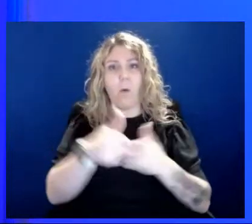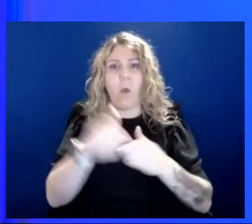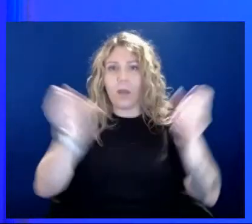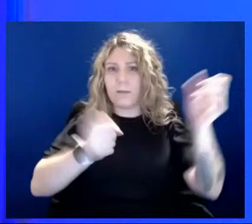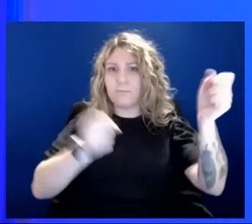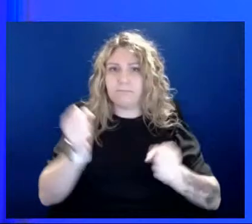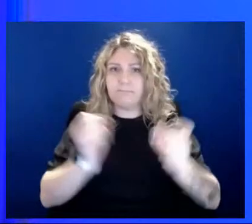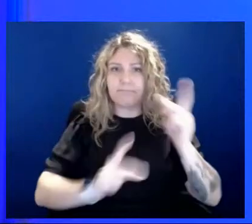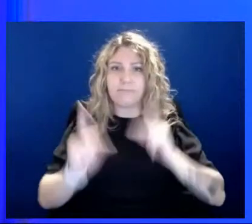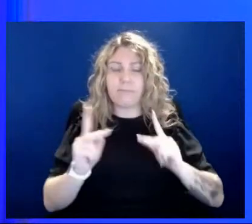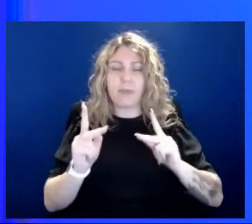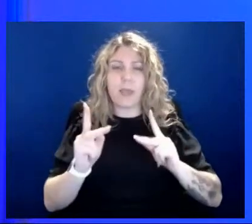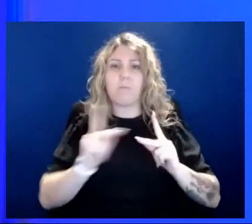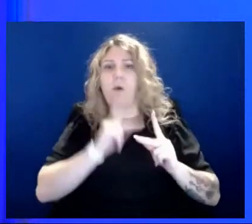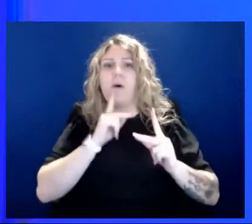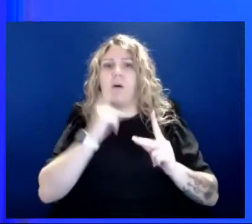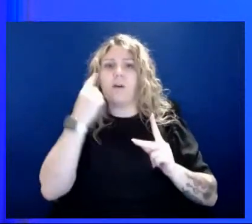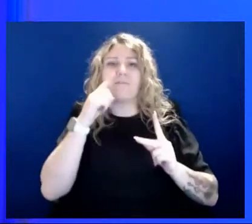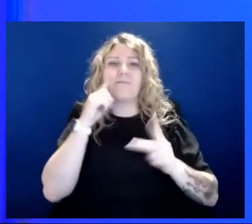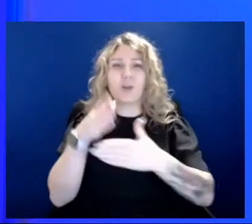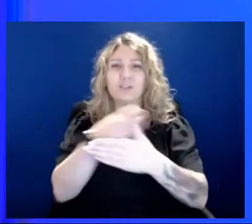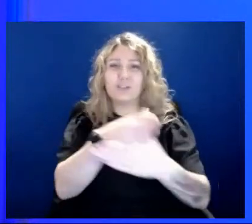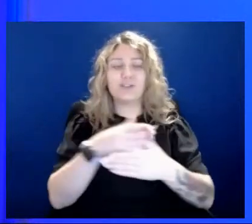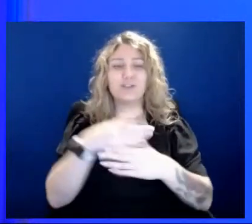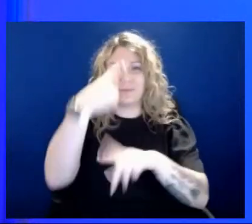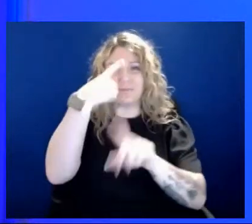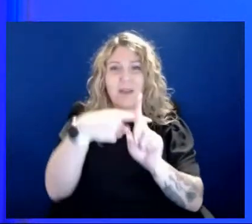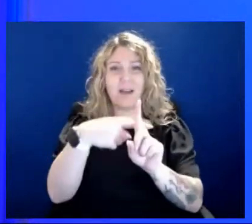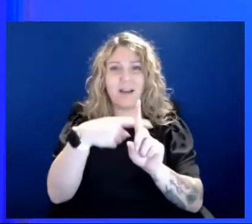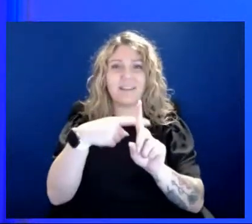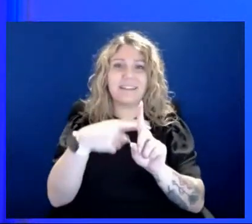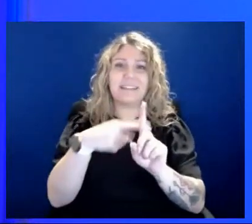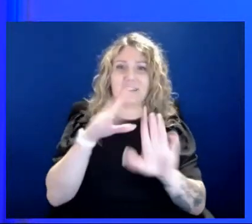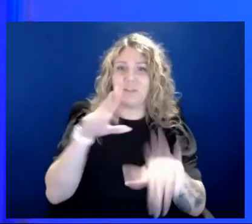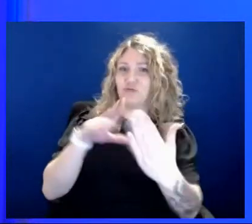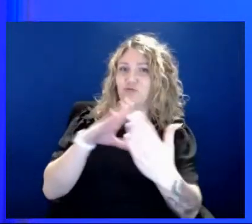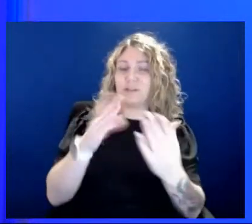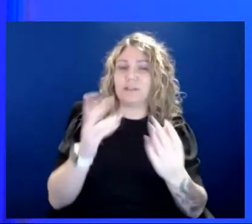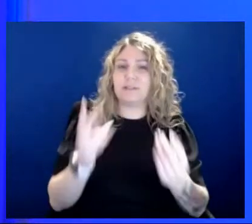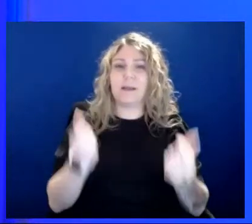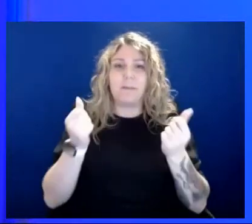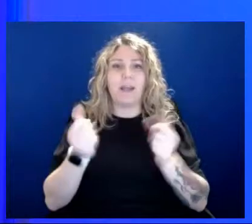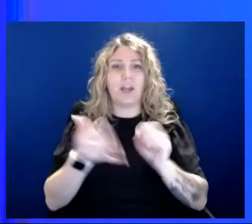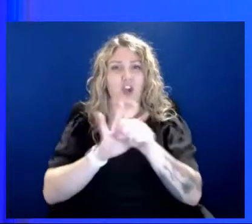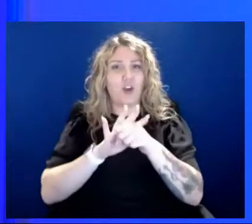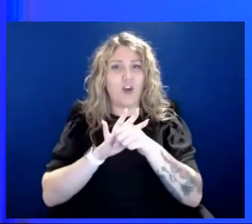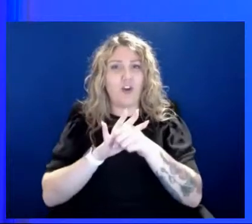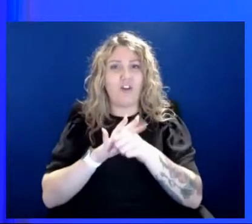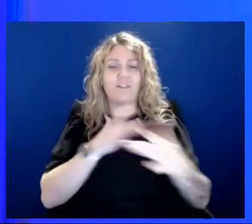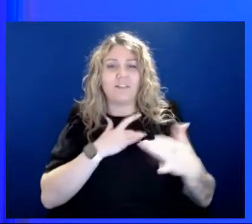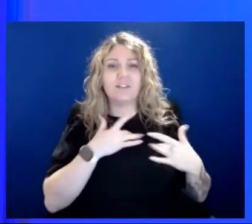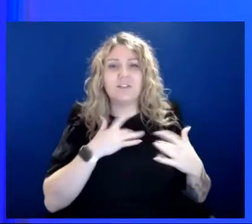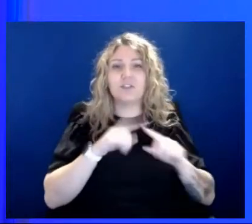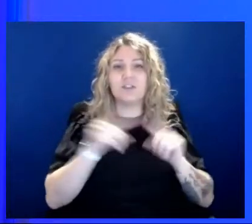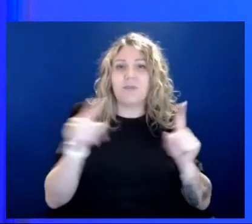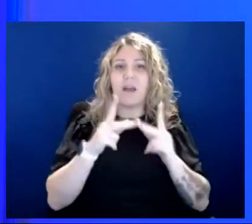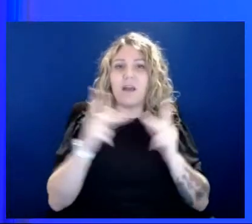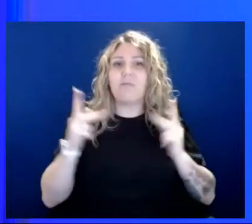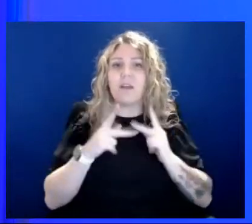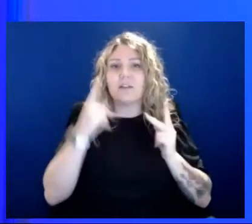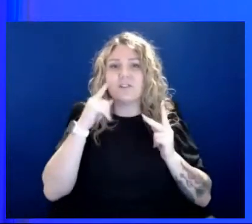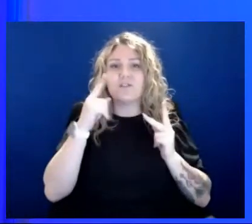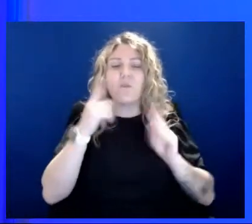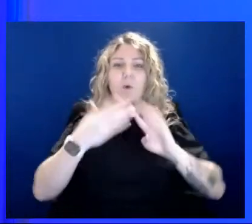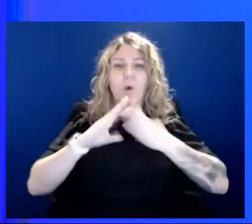shared good, it not only addressed a lot of the immediate COVID concerns, but it created a place for community to grow and for people to